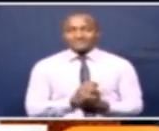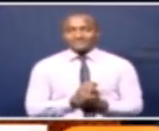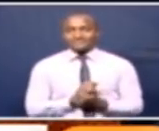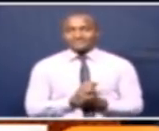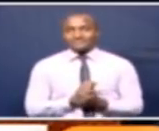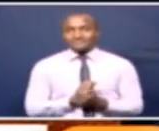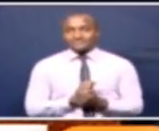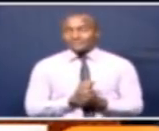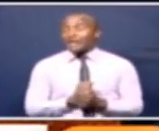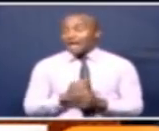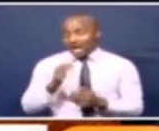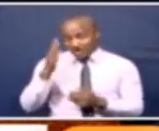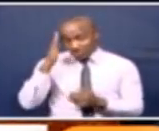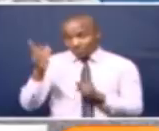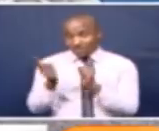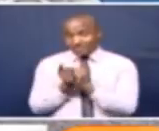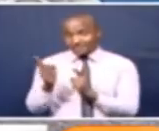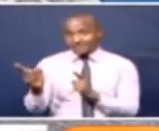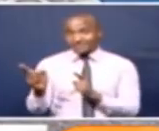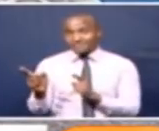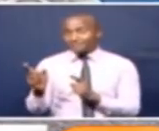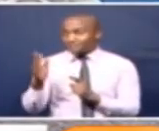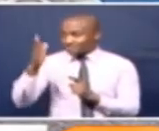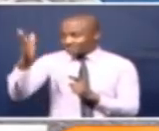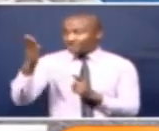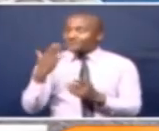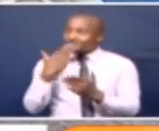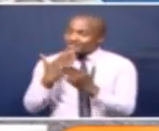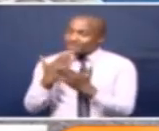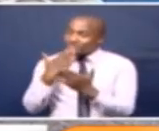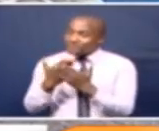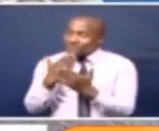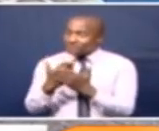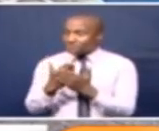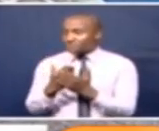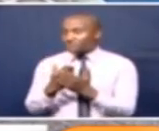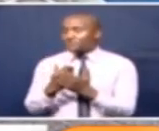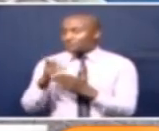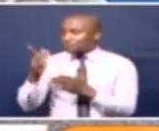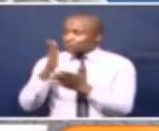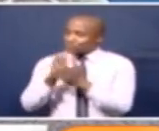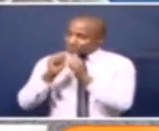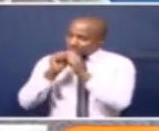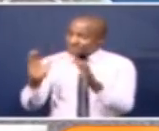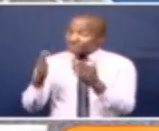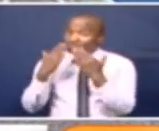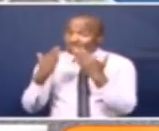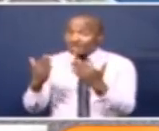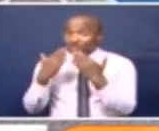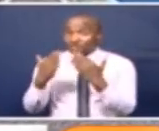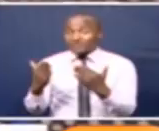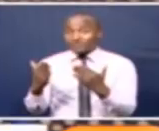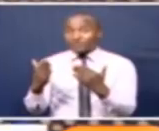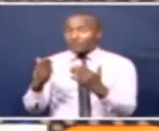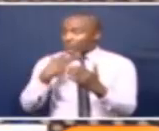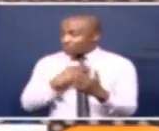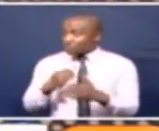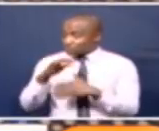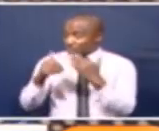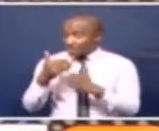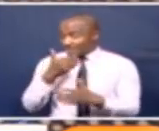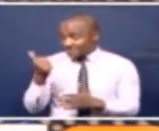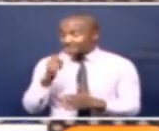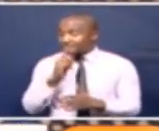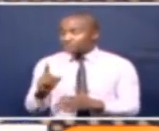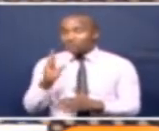sure you'll get an opportunity to meet him in the future. Thank you so much. You are such a blessing. We thank you for being with us, and we wish you all the very best. I'm sure